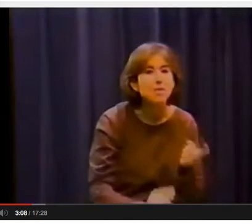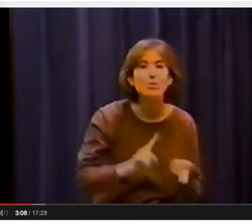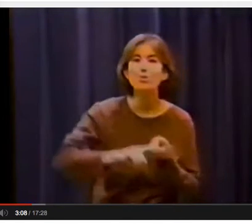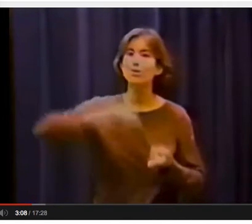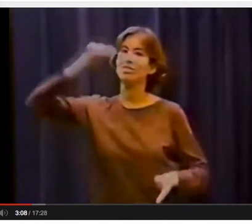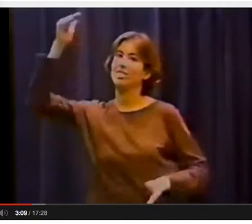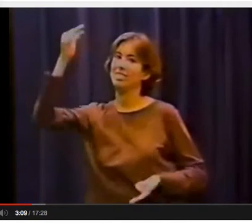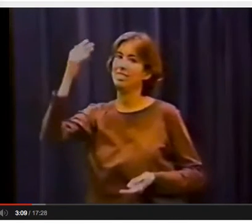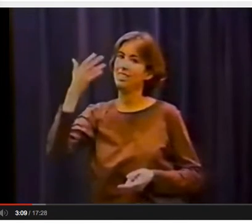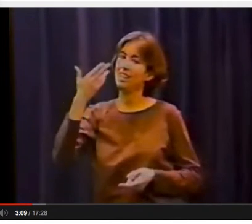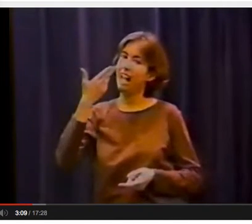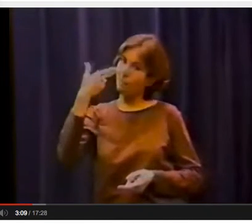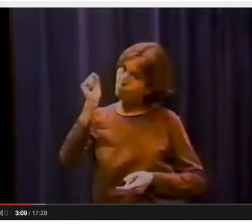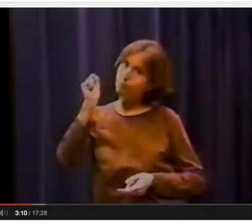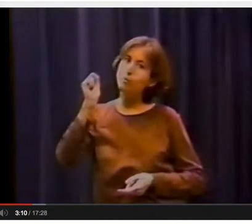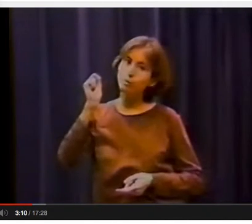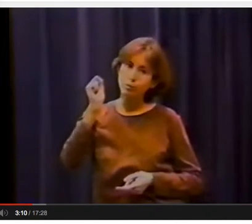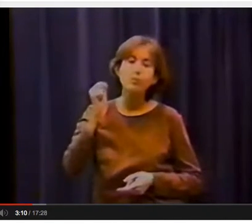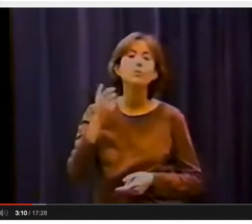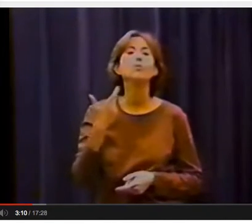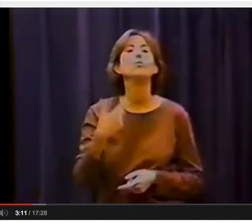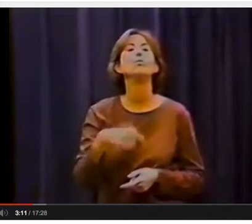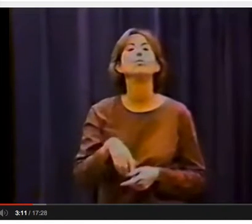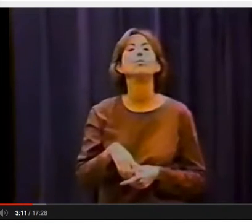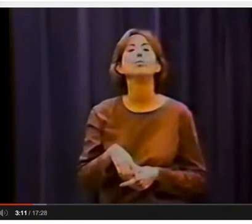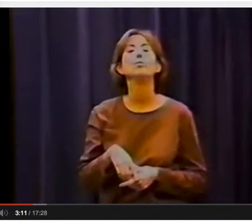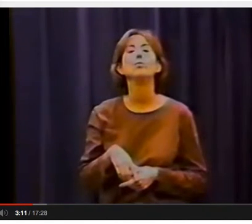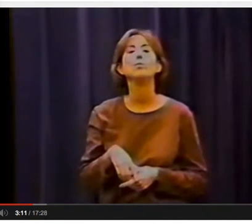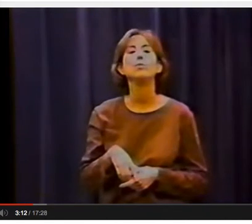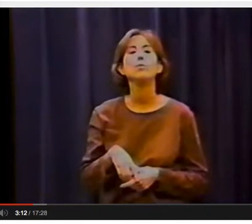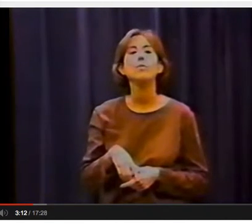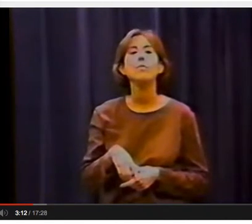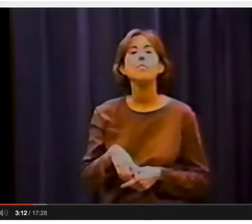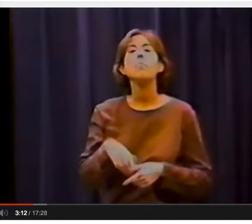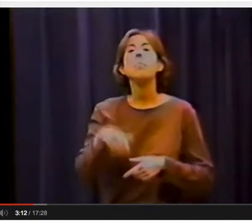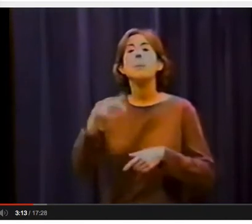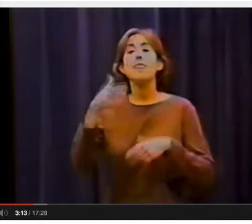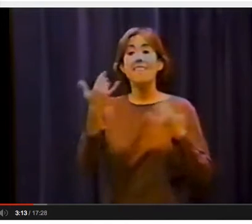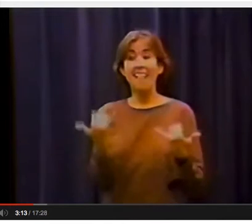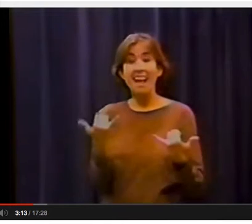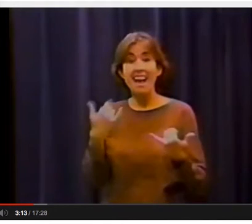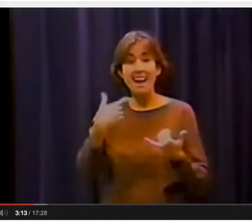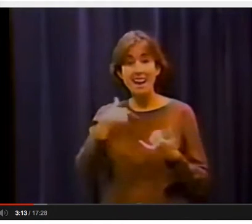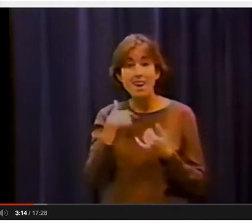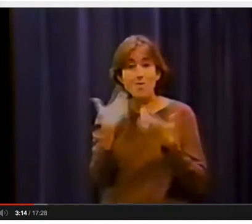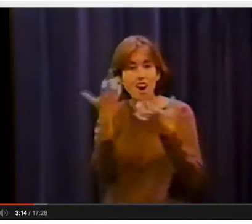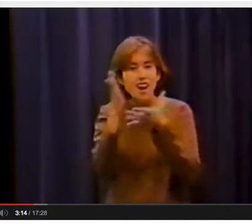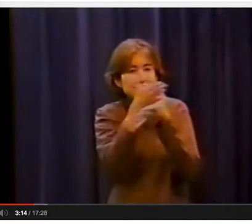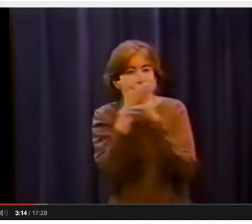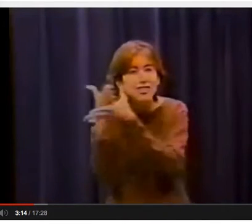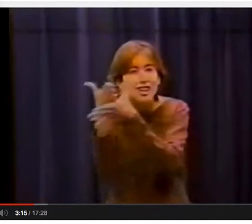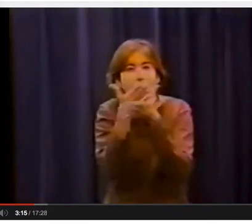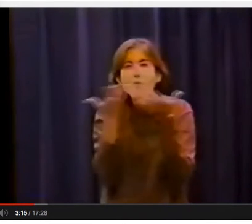with these kids from when they're in kindergarten all the way up to high school, is to focus them to learn ASL.